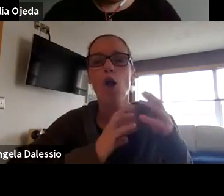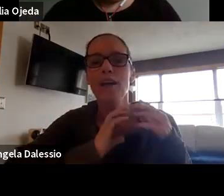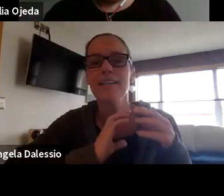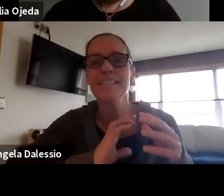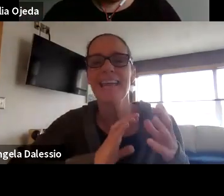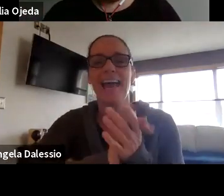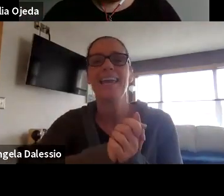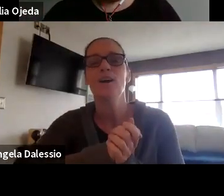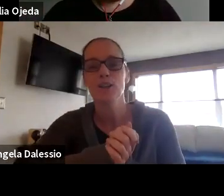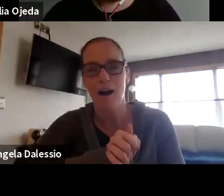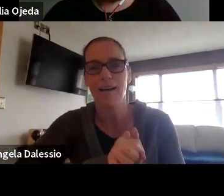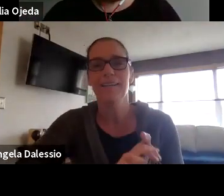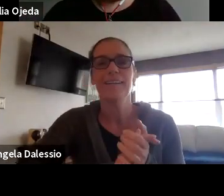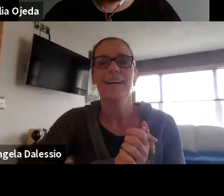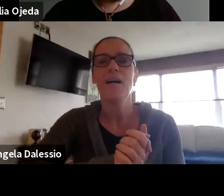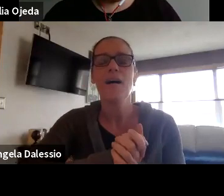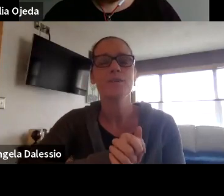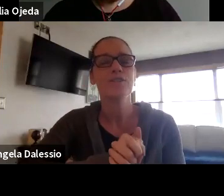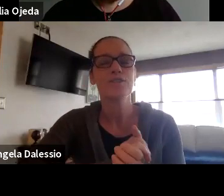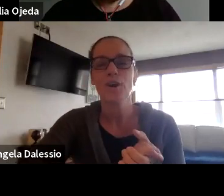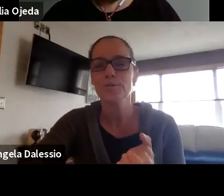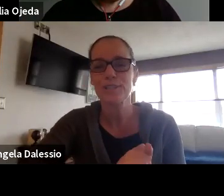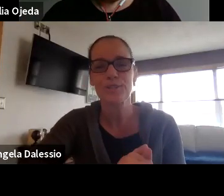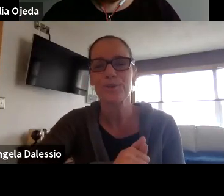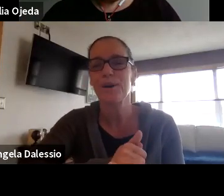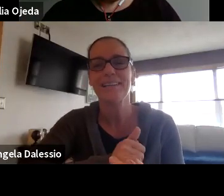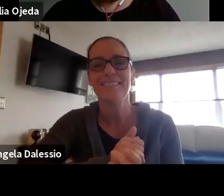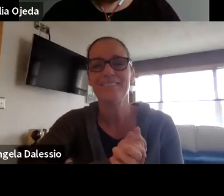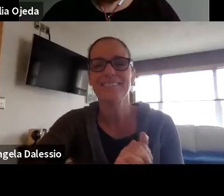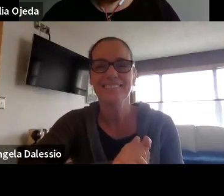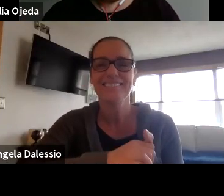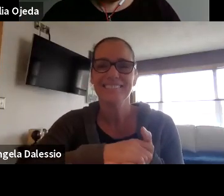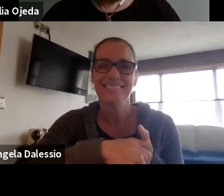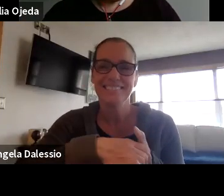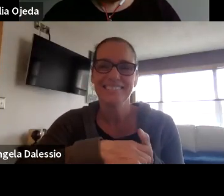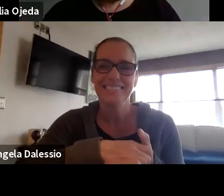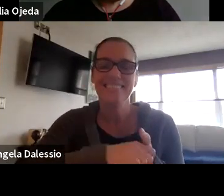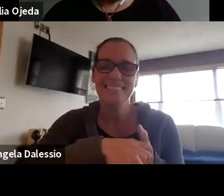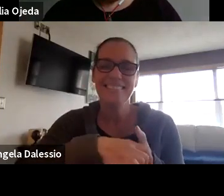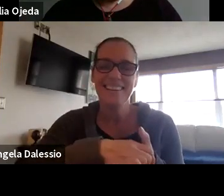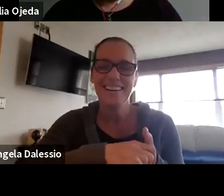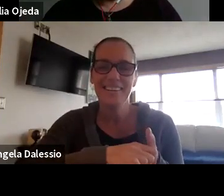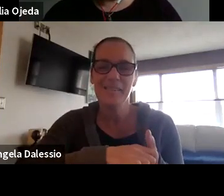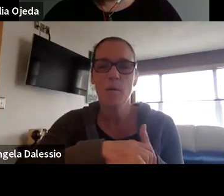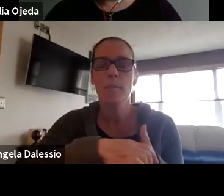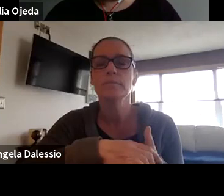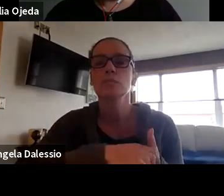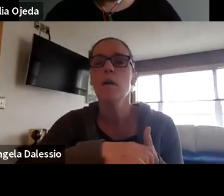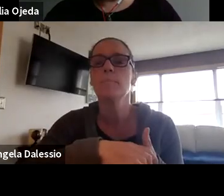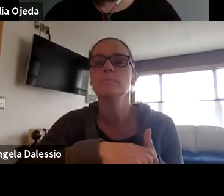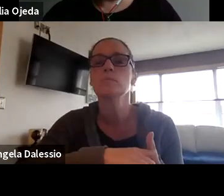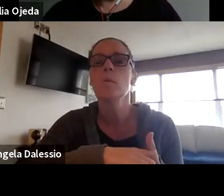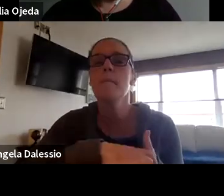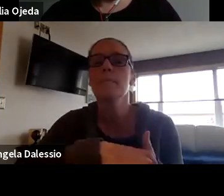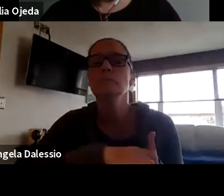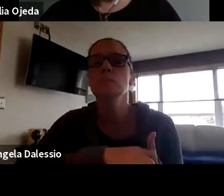all day long. Good for you. Oh, it was so restorative. Good for you. Yeah. Paul, how's your son?